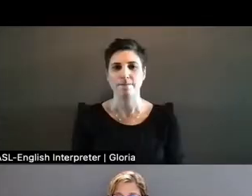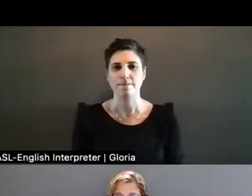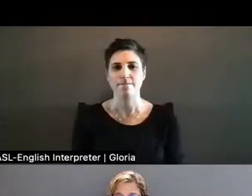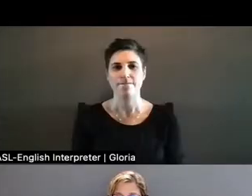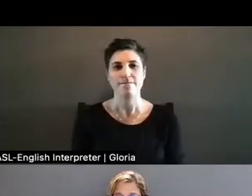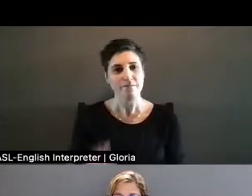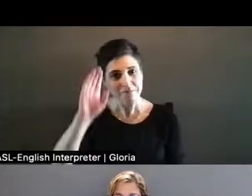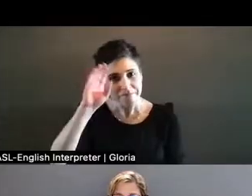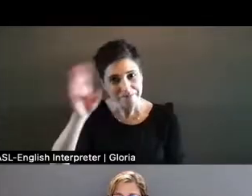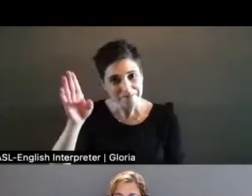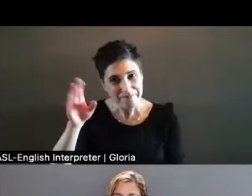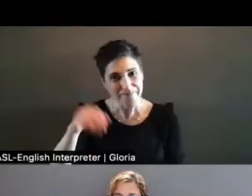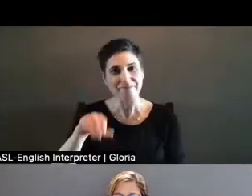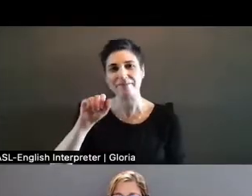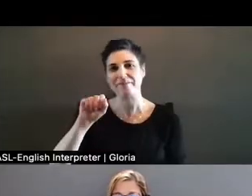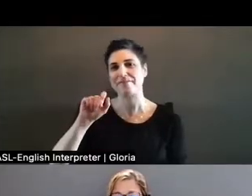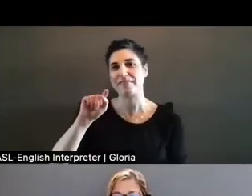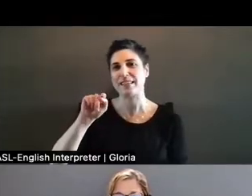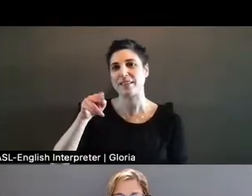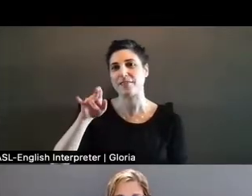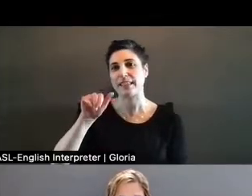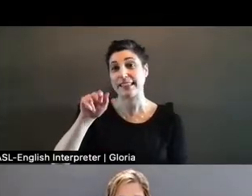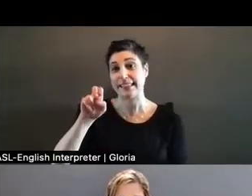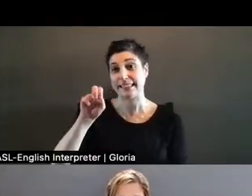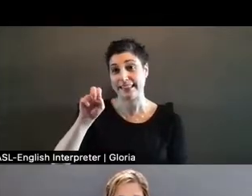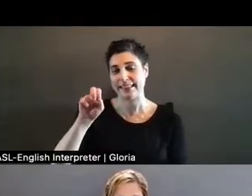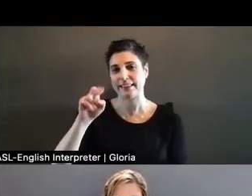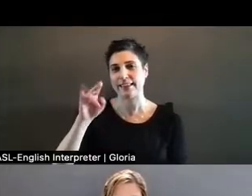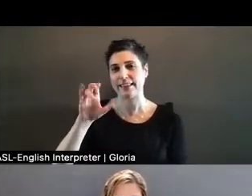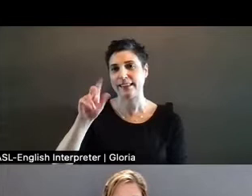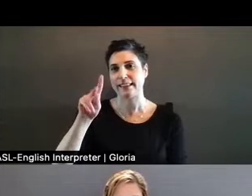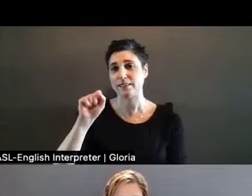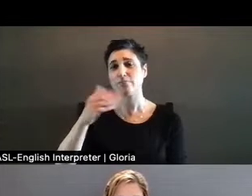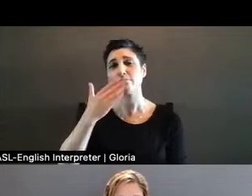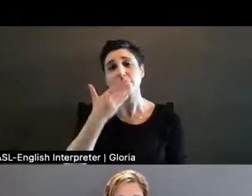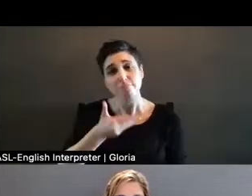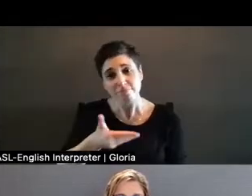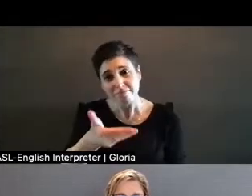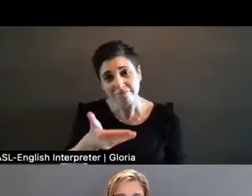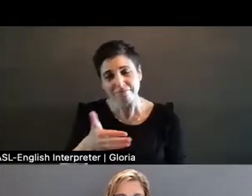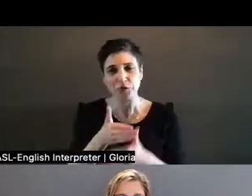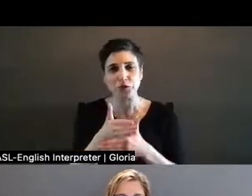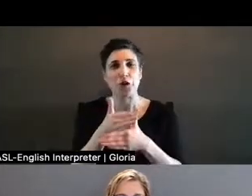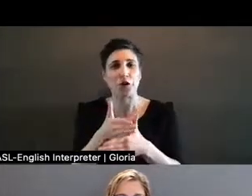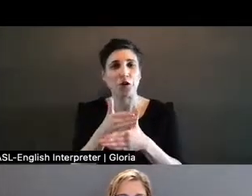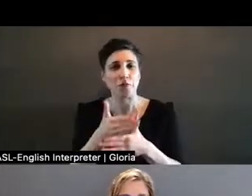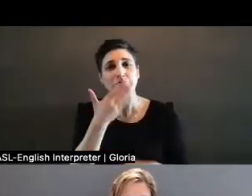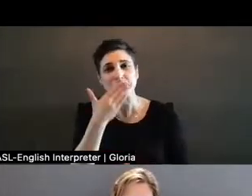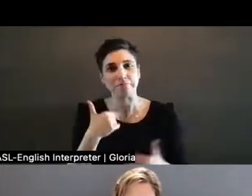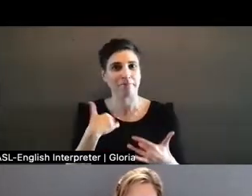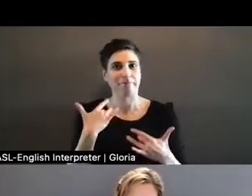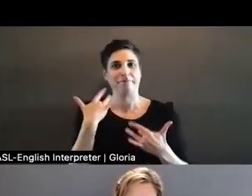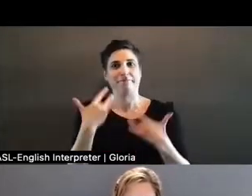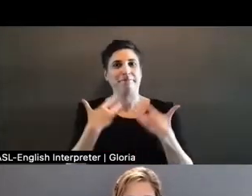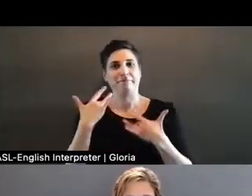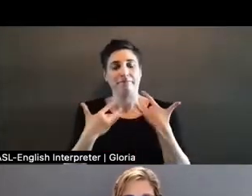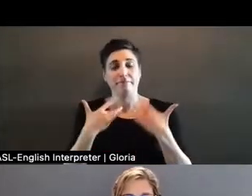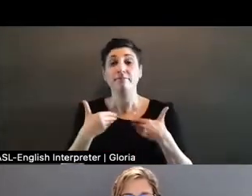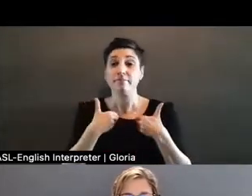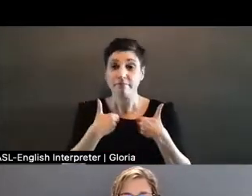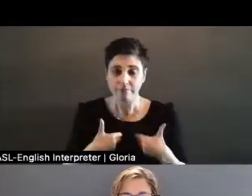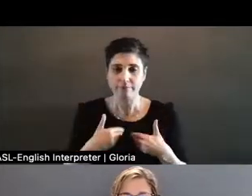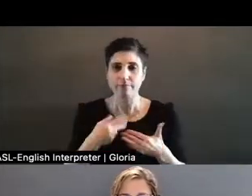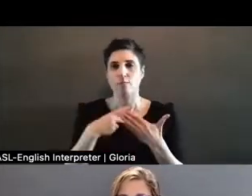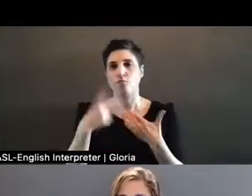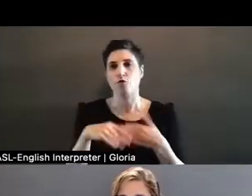Hi, everyone. My name is Stephanie Hicks. Thank you very much for the opportunity to be here and share with you today. I'm very excited. I am program